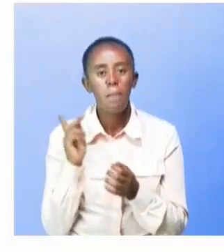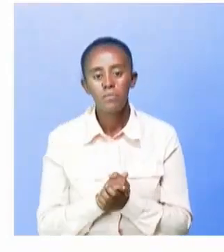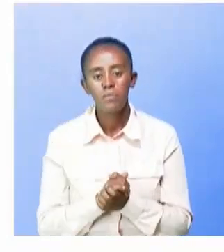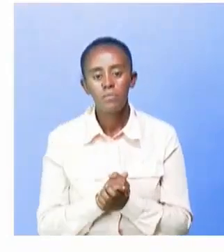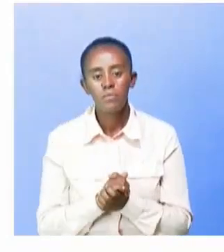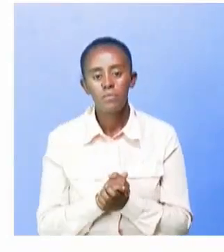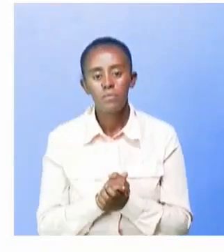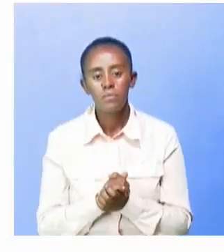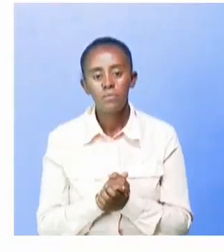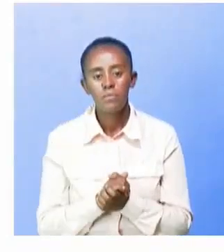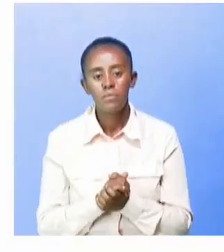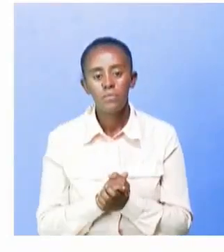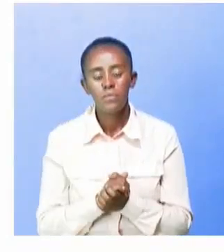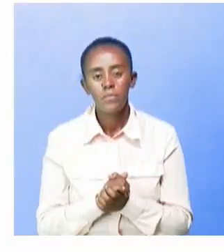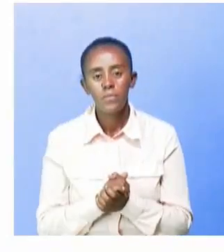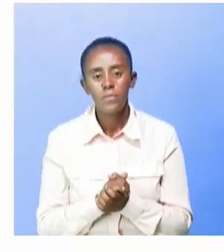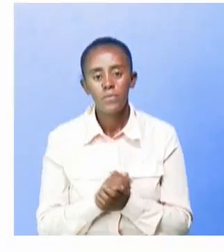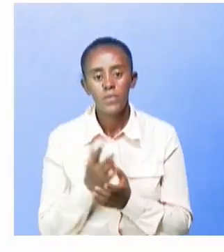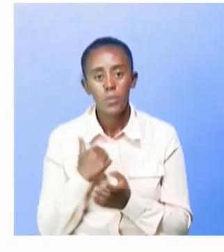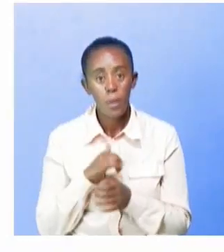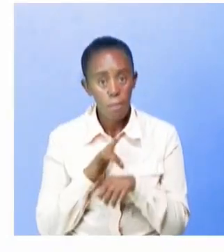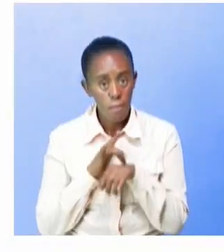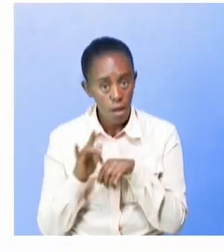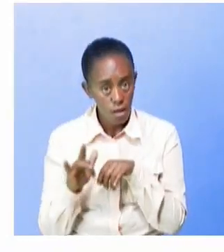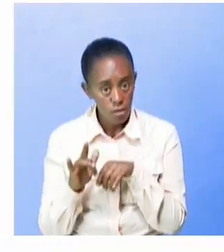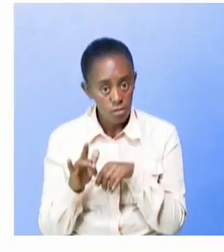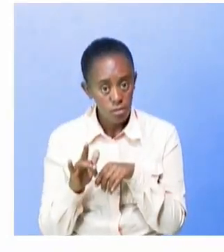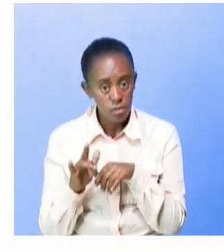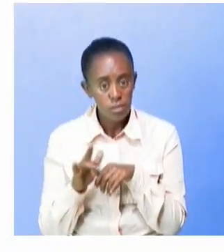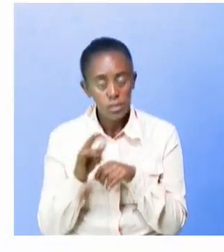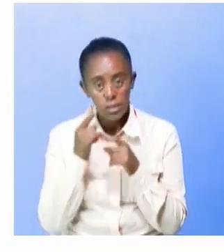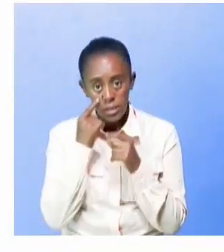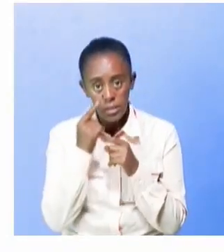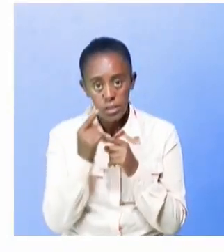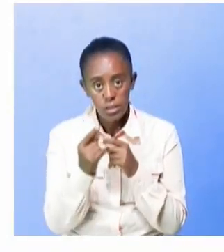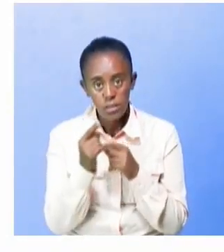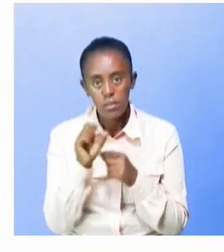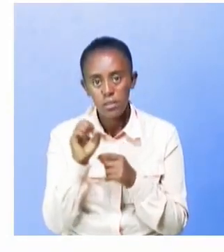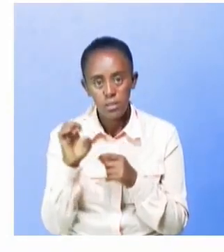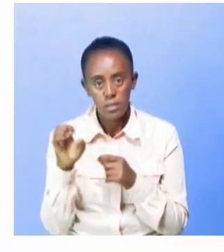perfect. We blank see